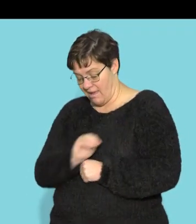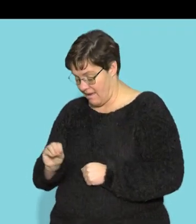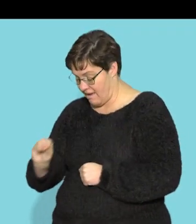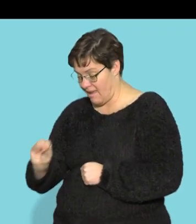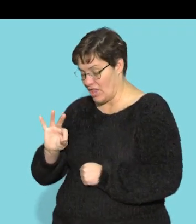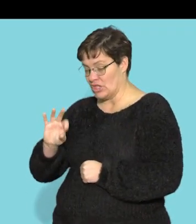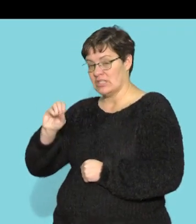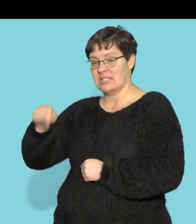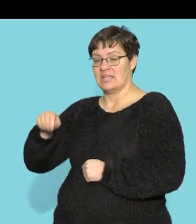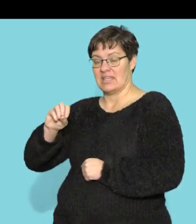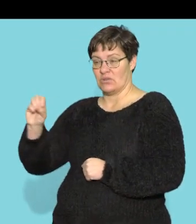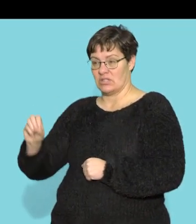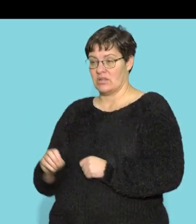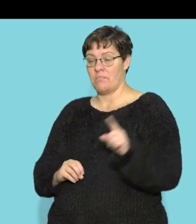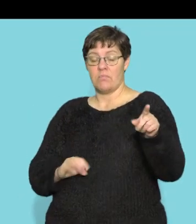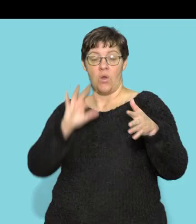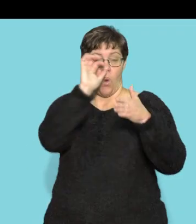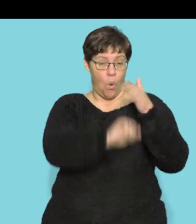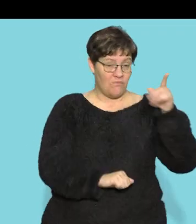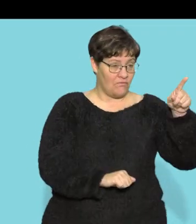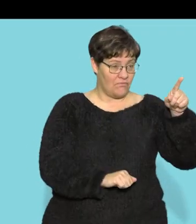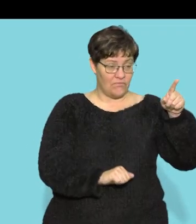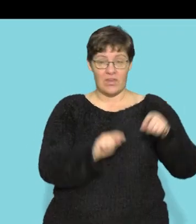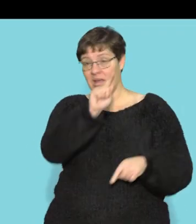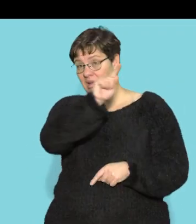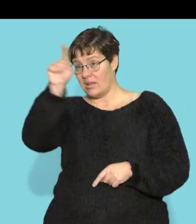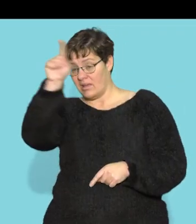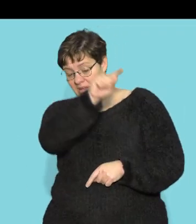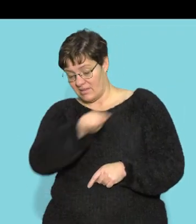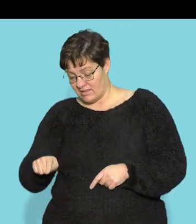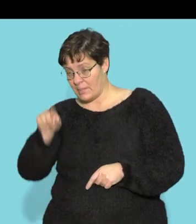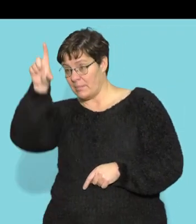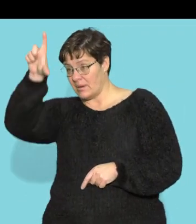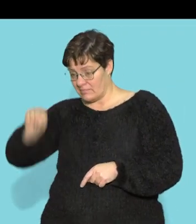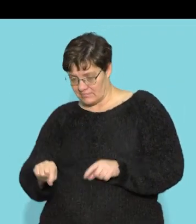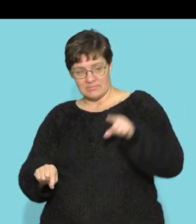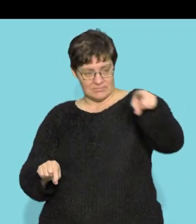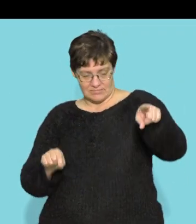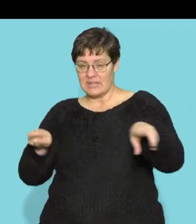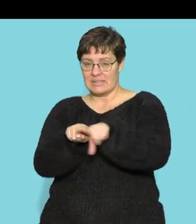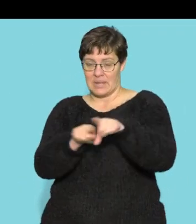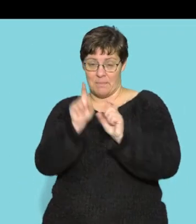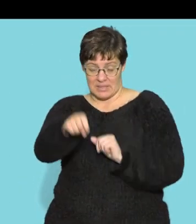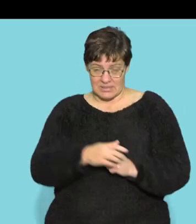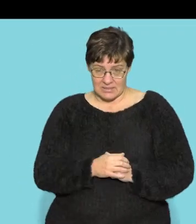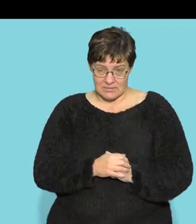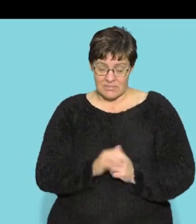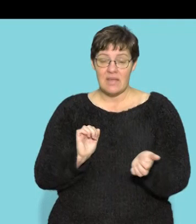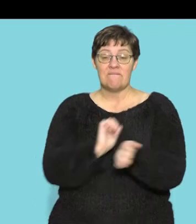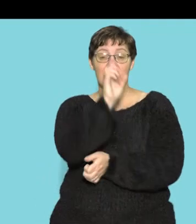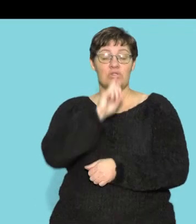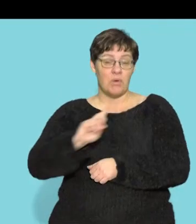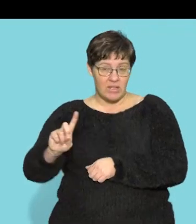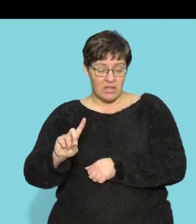Notice that whatever you subtract there has to be the same figure. So with the fixed deposit as well, what do?